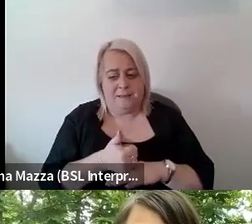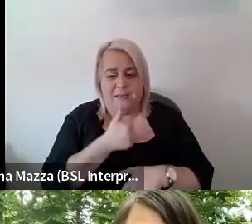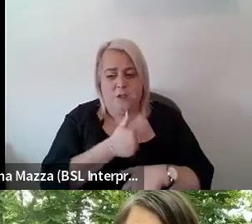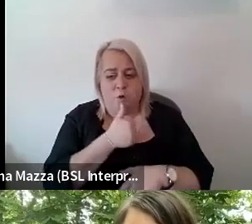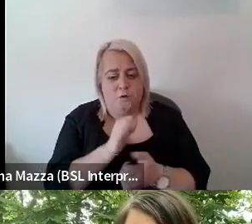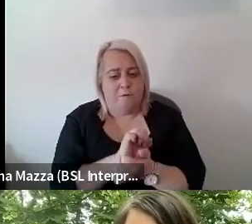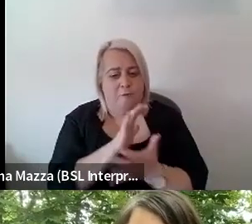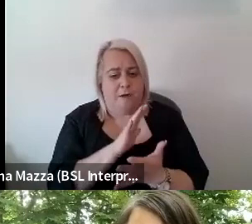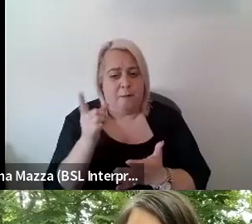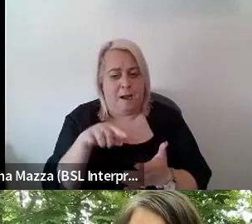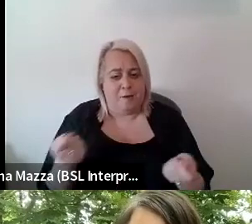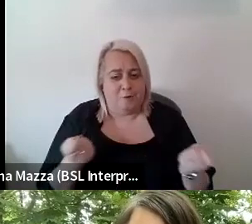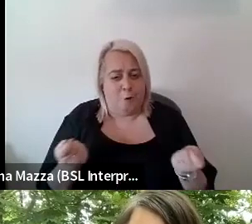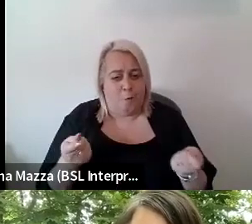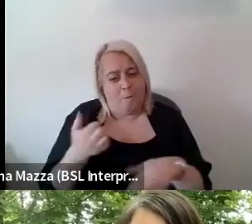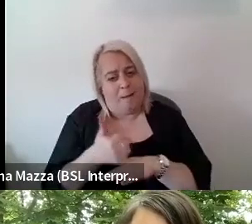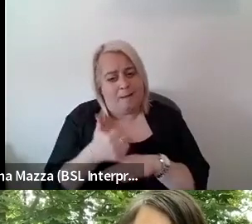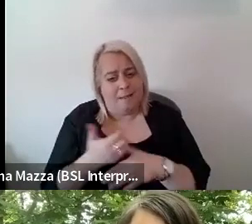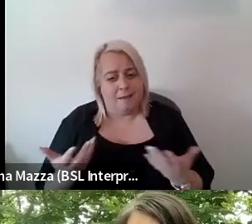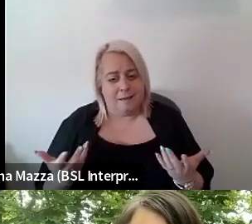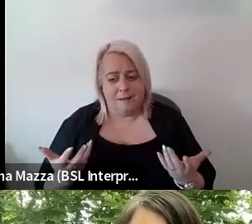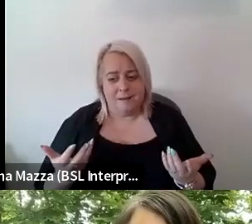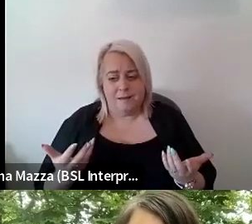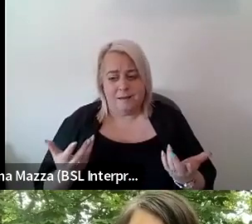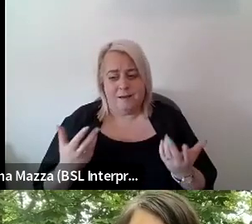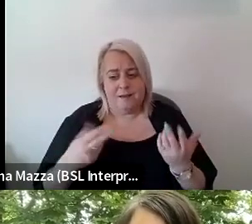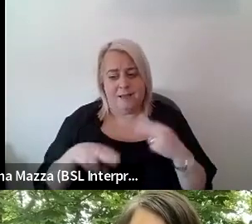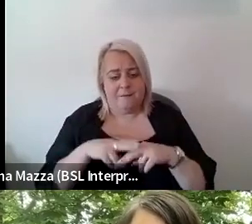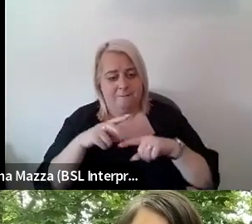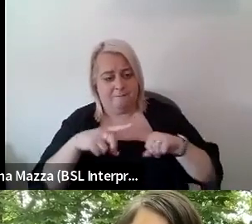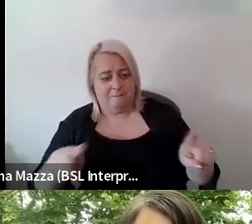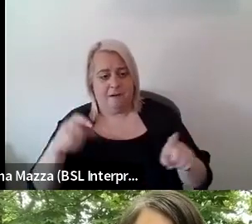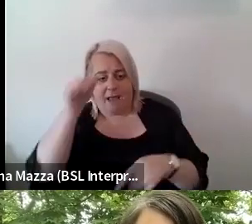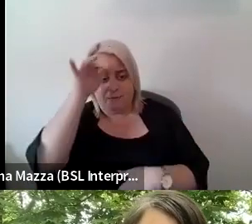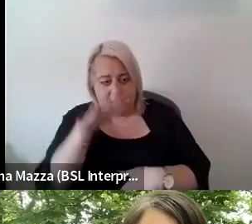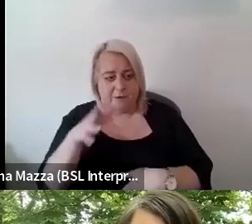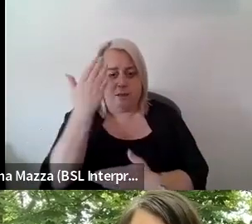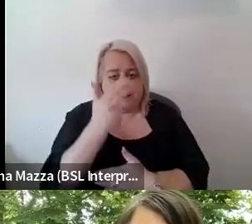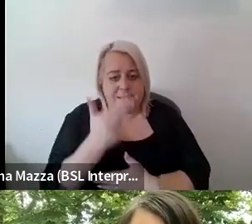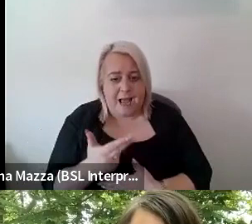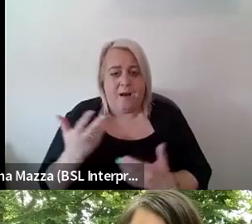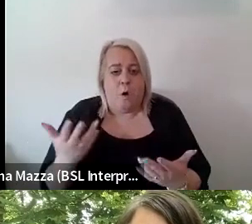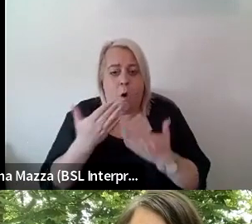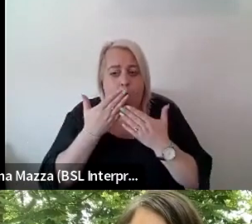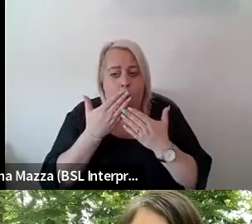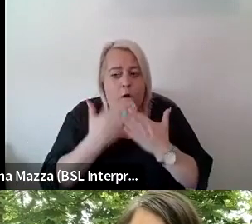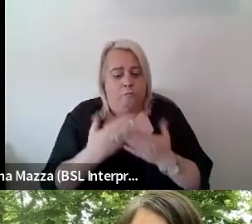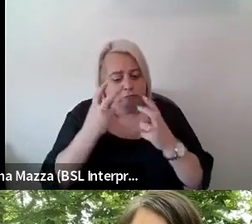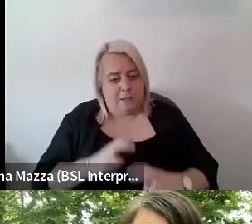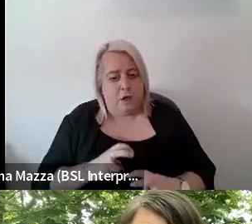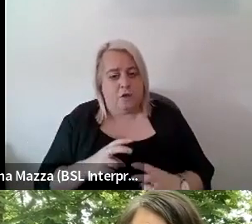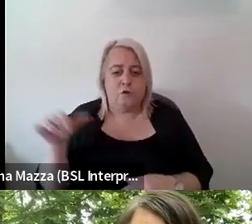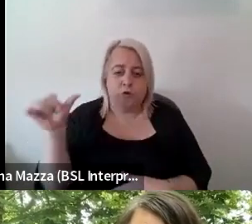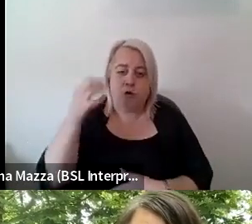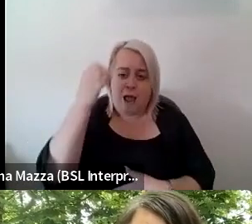control. If you're a user experience designer or researcher, this should be in your toolkit. You